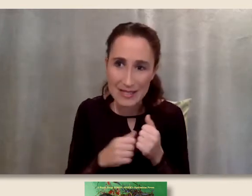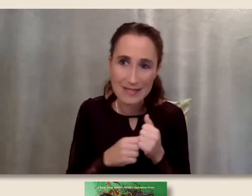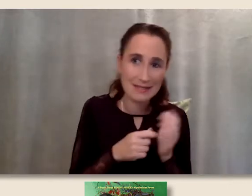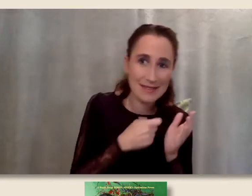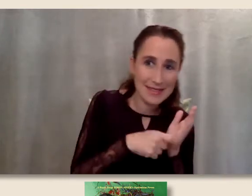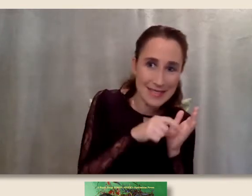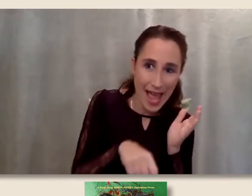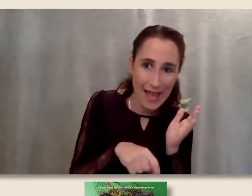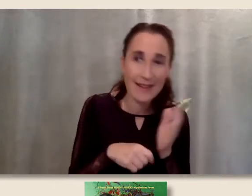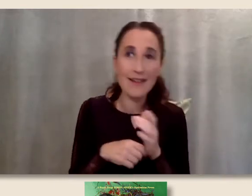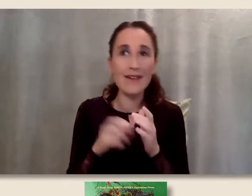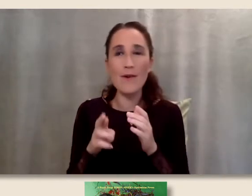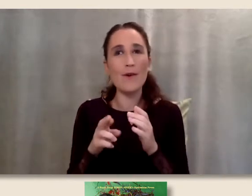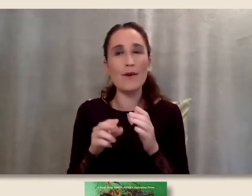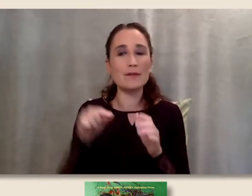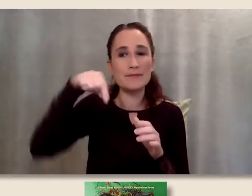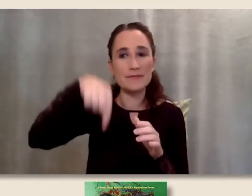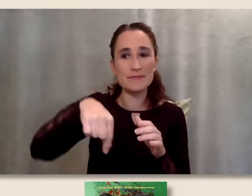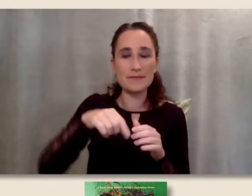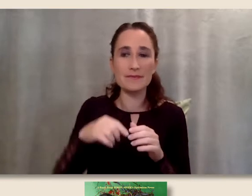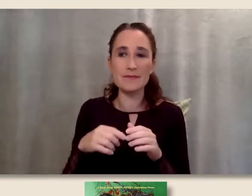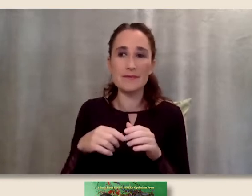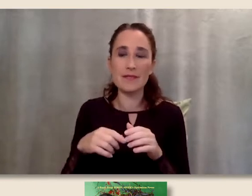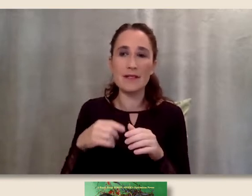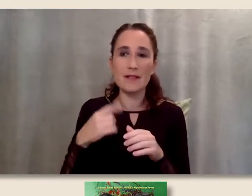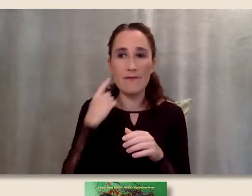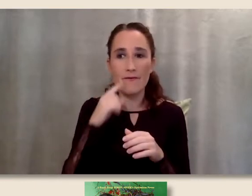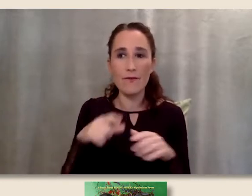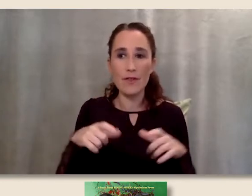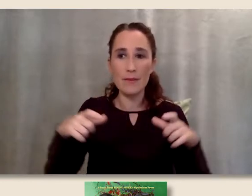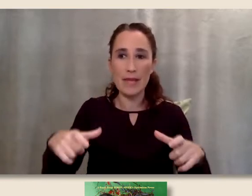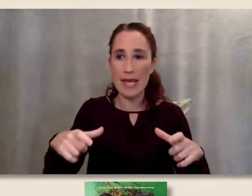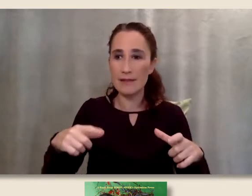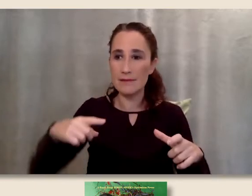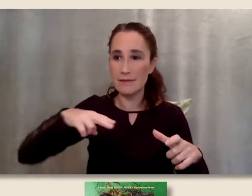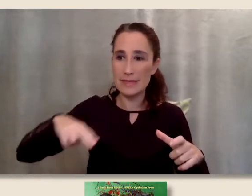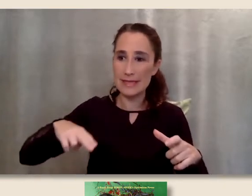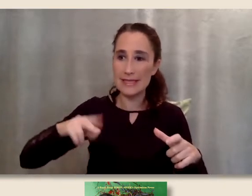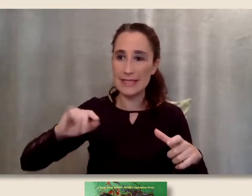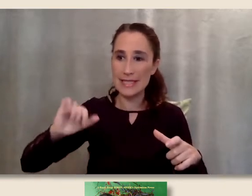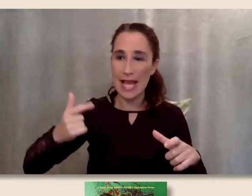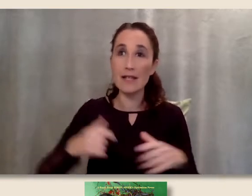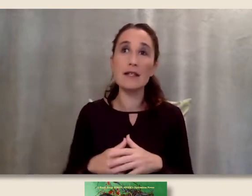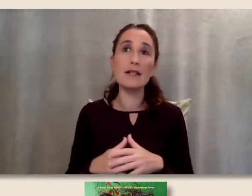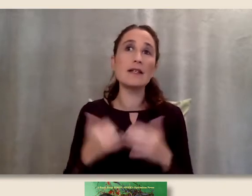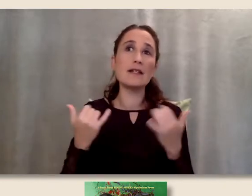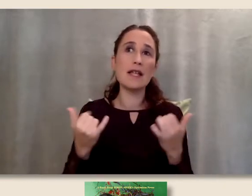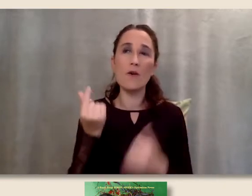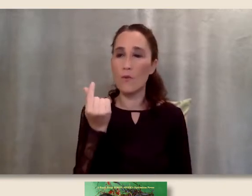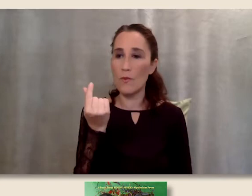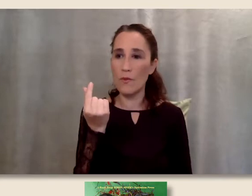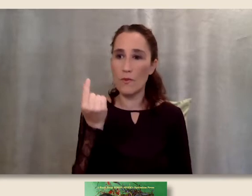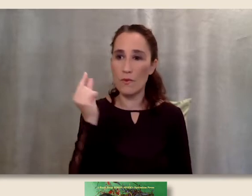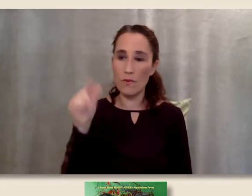you could put a plant tag in here so you know what's on the plate. But essentially what I'm going to do now is take one of these